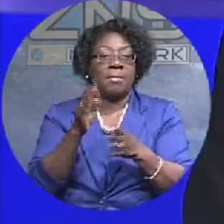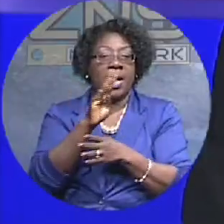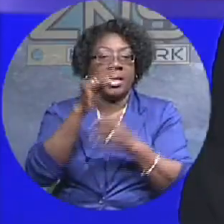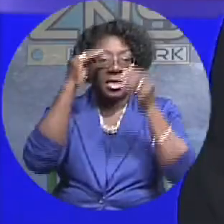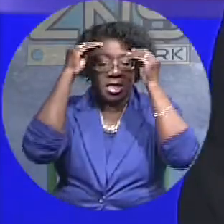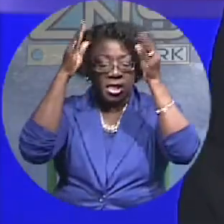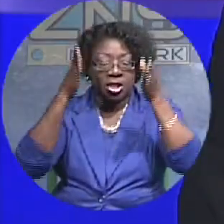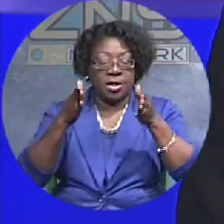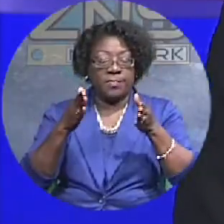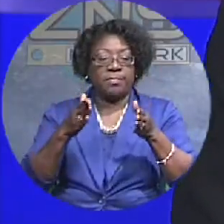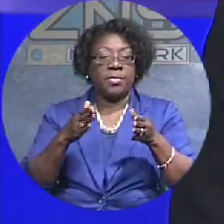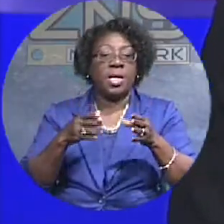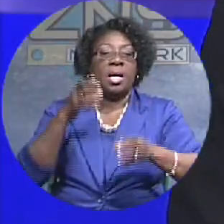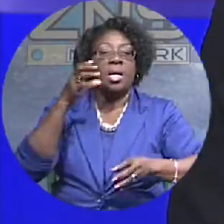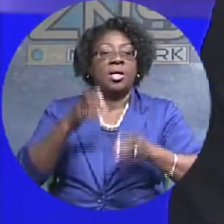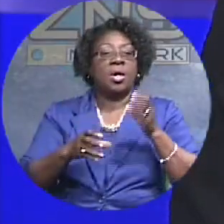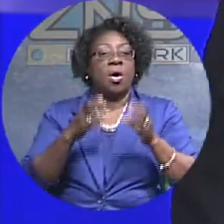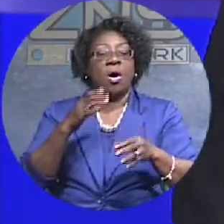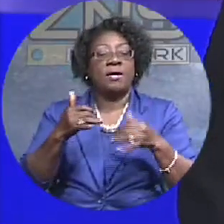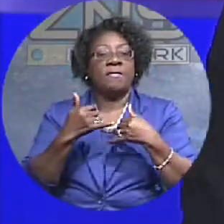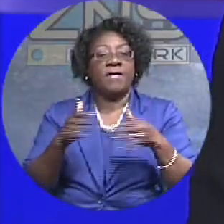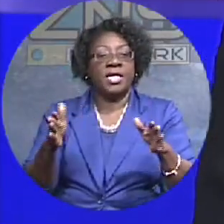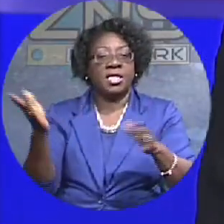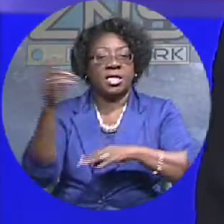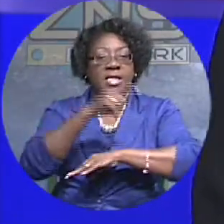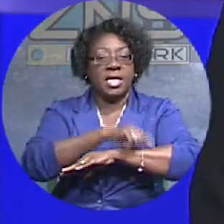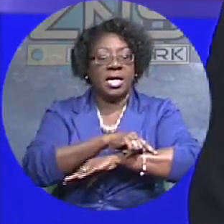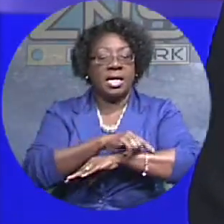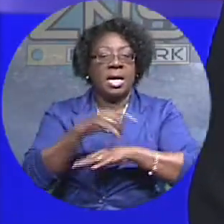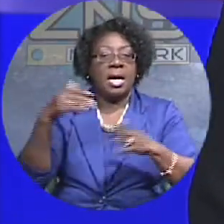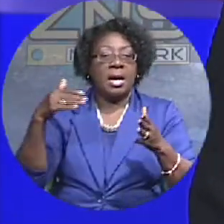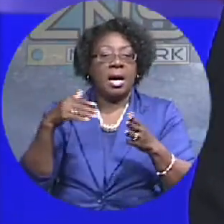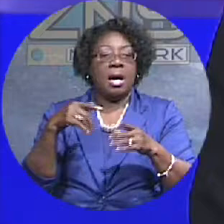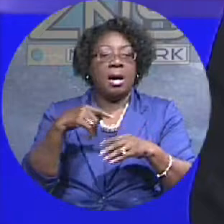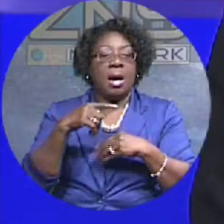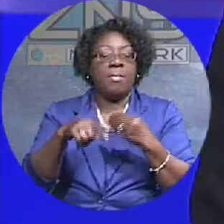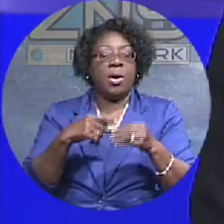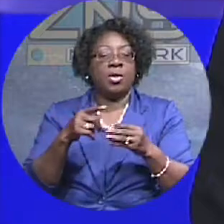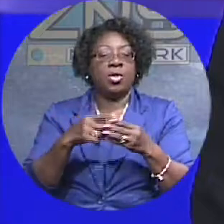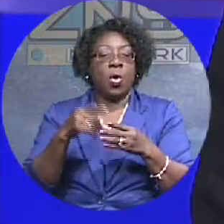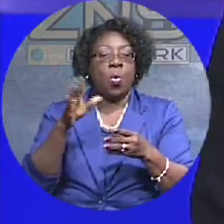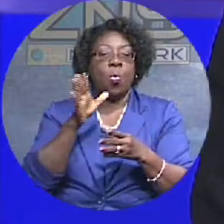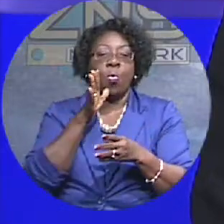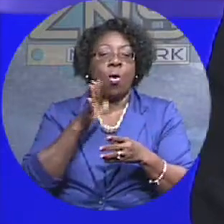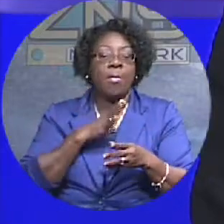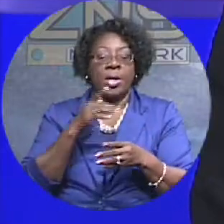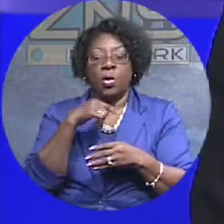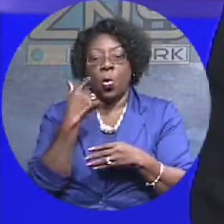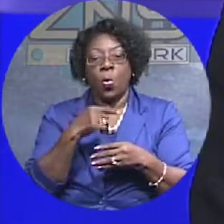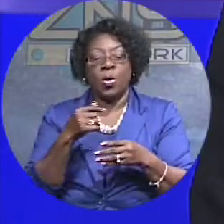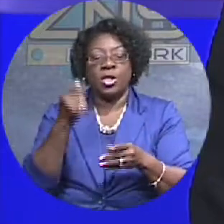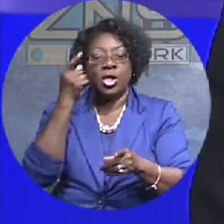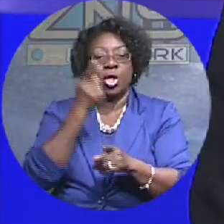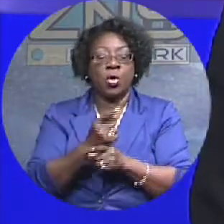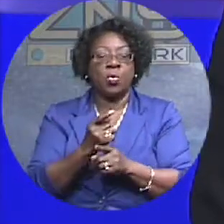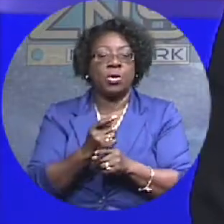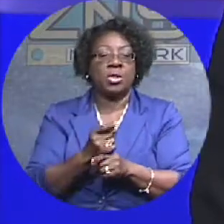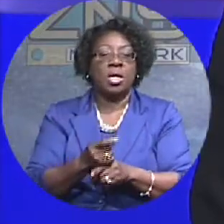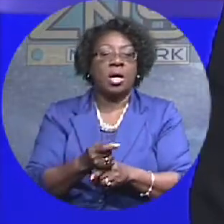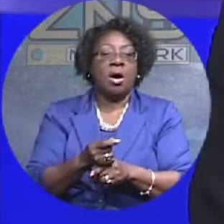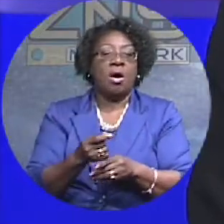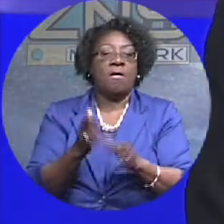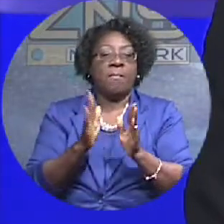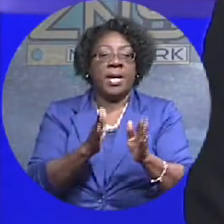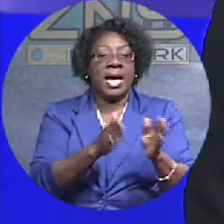The prosecution closed its case today against the woman accused of conspiring with two men to kill her husband, banker Stephen Sherman. But before